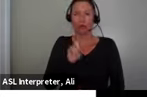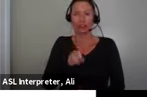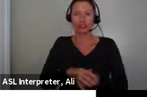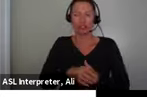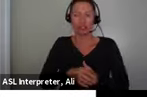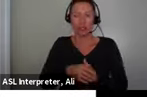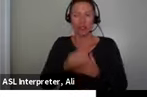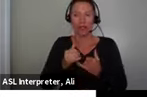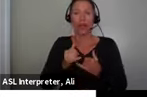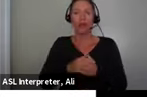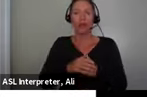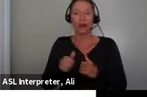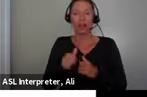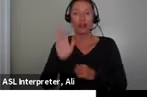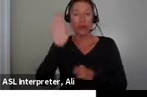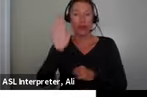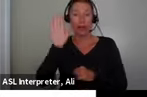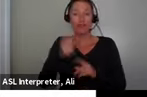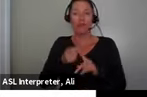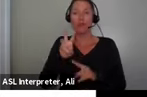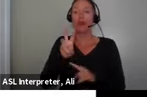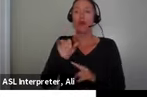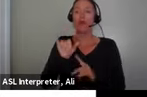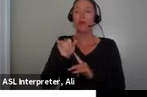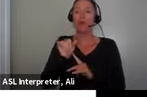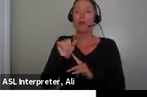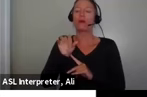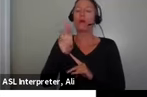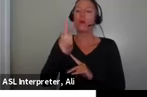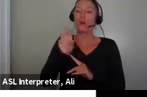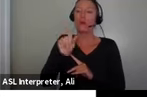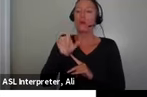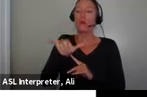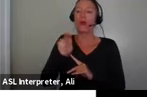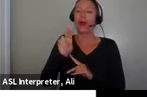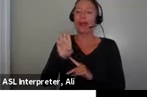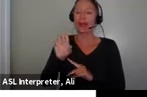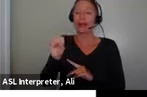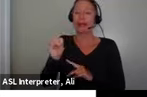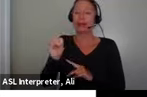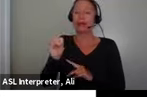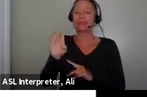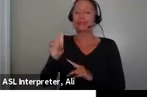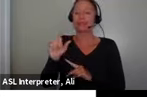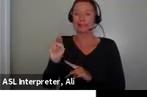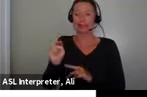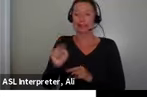Let me take a raised hand from Wayne Seddon again. Wayne, let me unmute you.